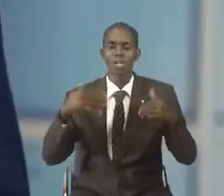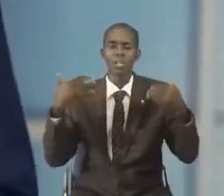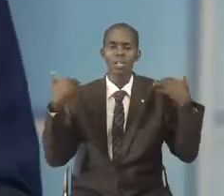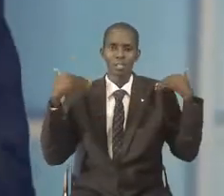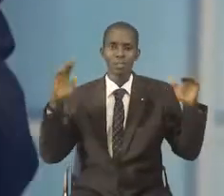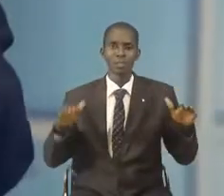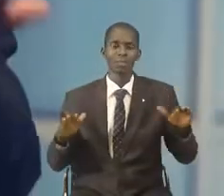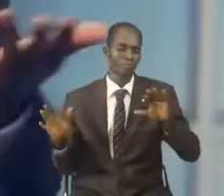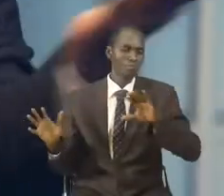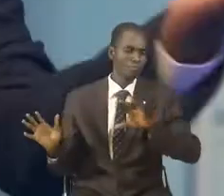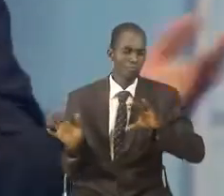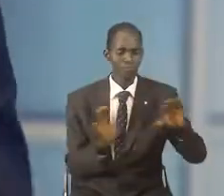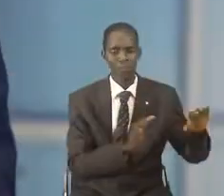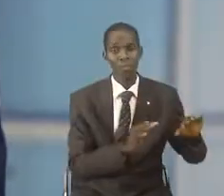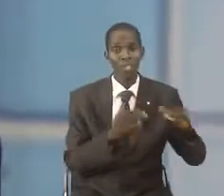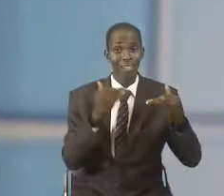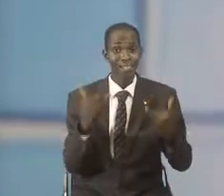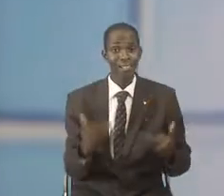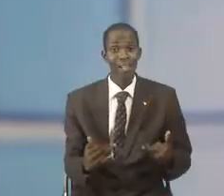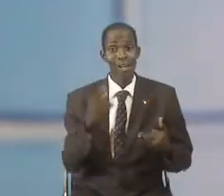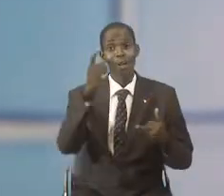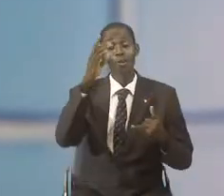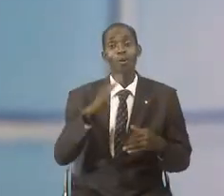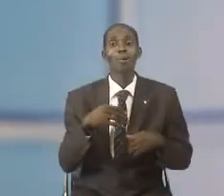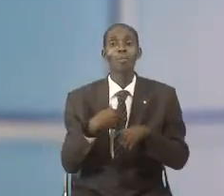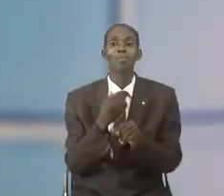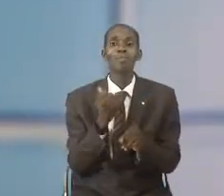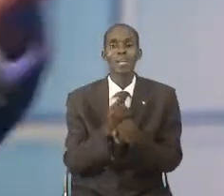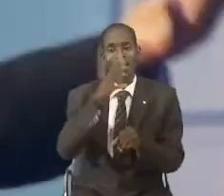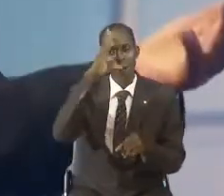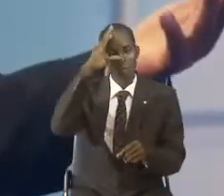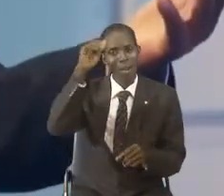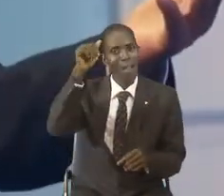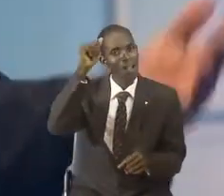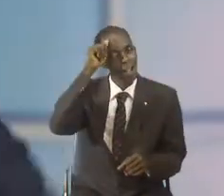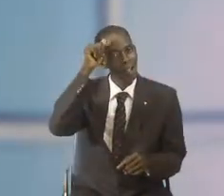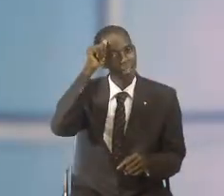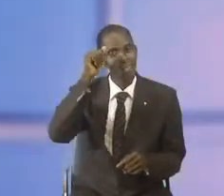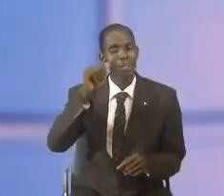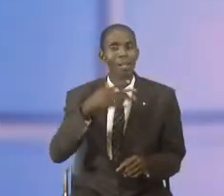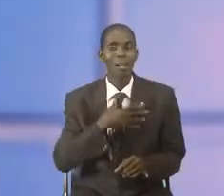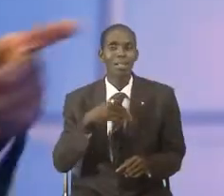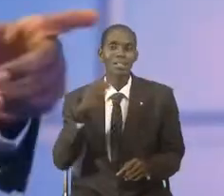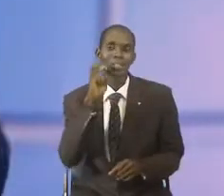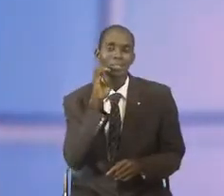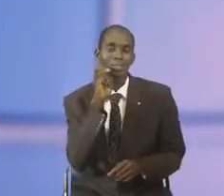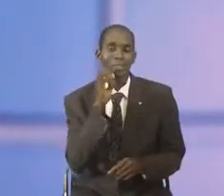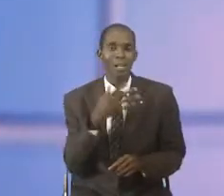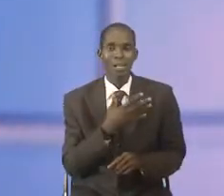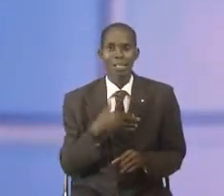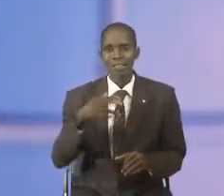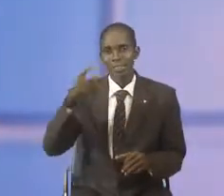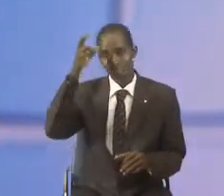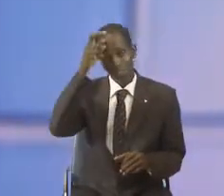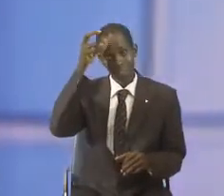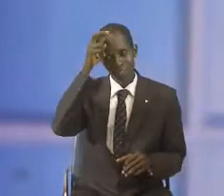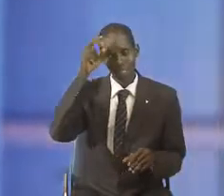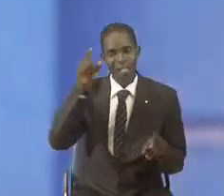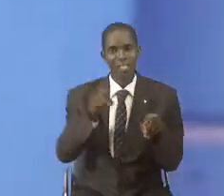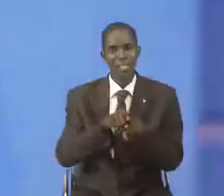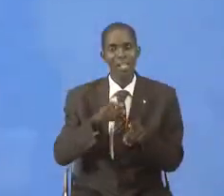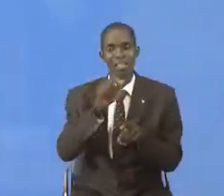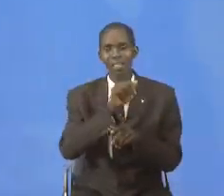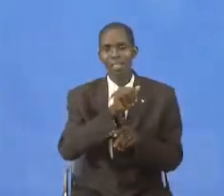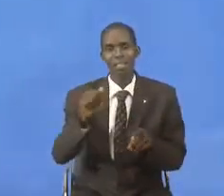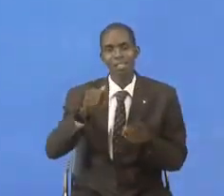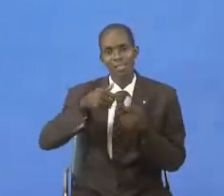his angels. And then God made man, wanting to show love unto man, Adam and Eve. And